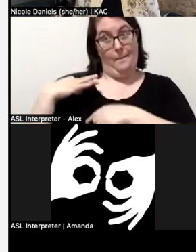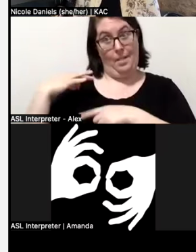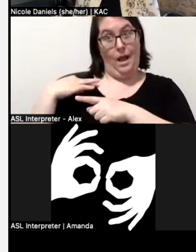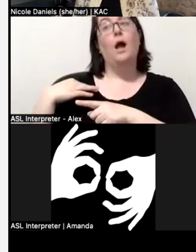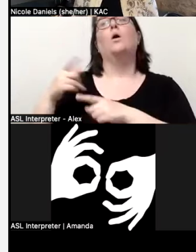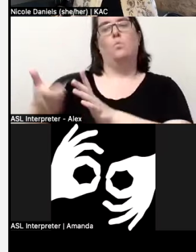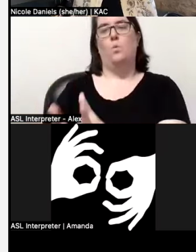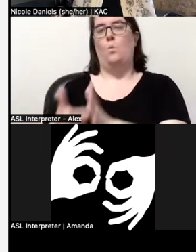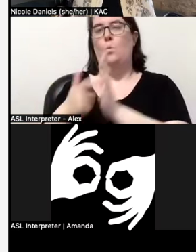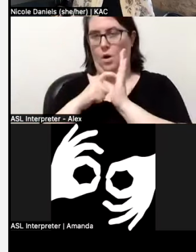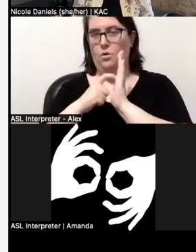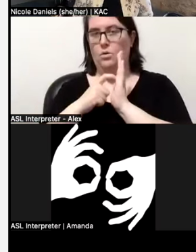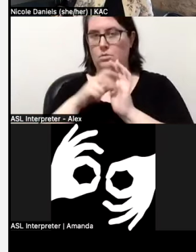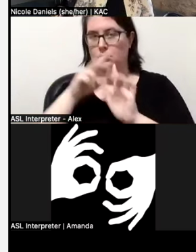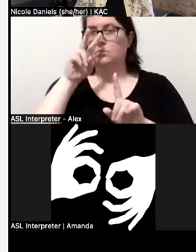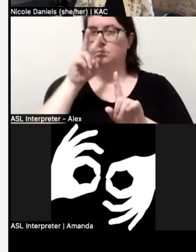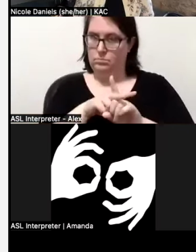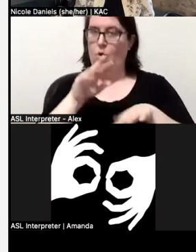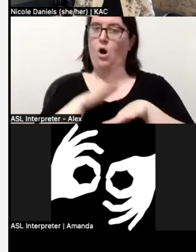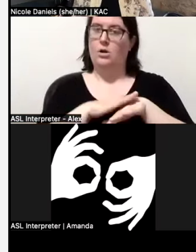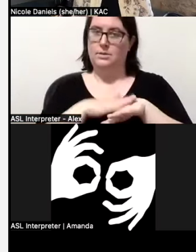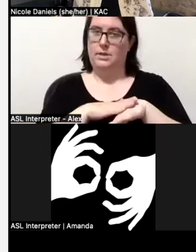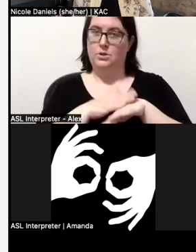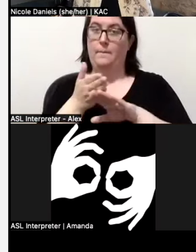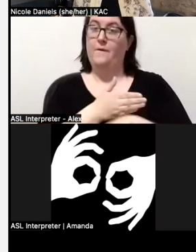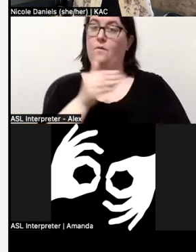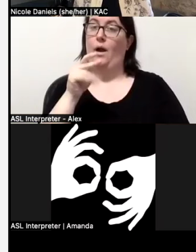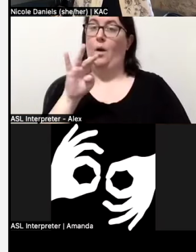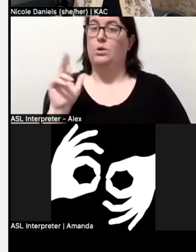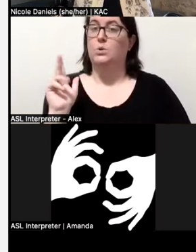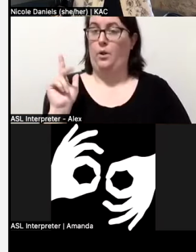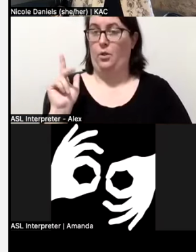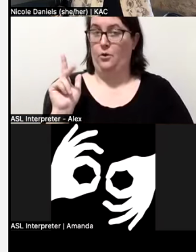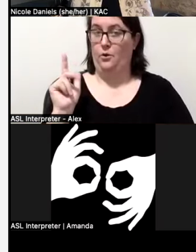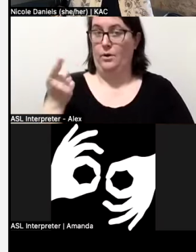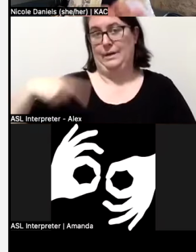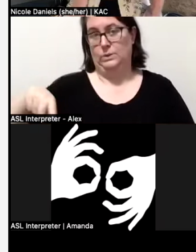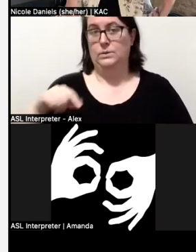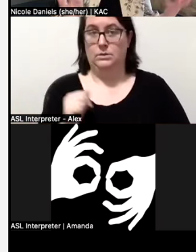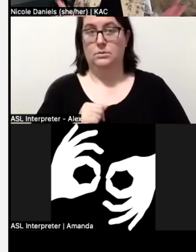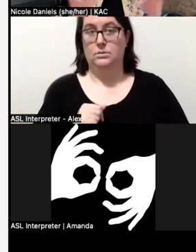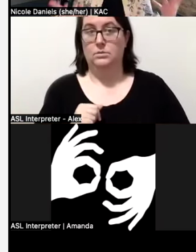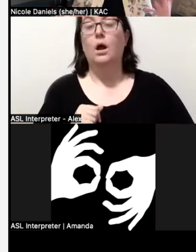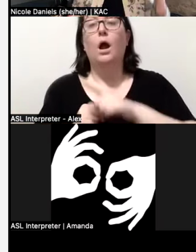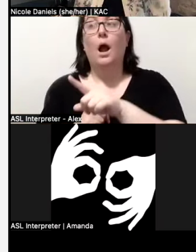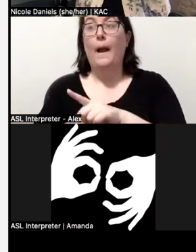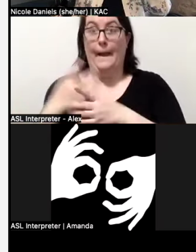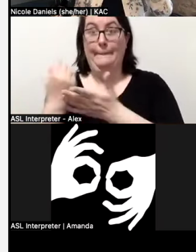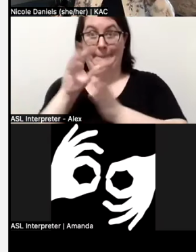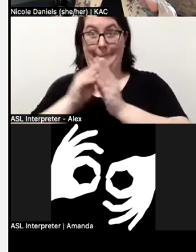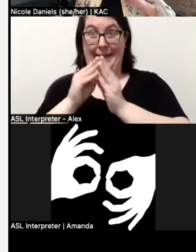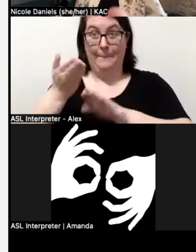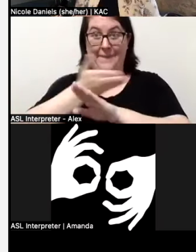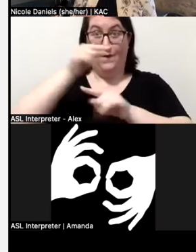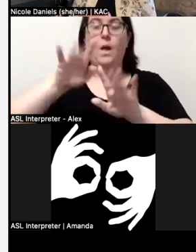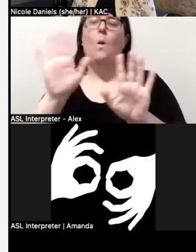to book a consultation with KAC staff by April 23rd, 2026. So we don't need to have the meeting by then necessarily,